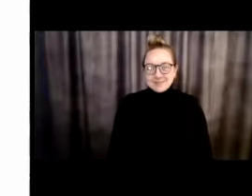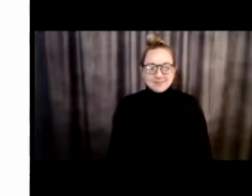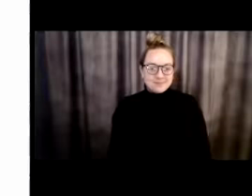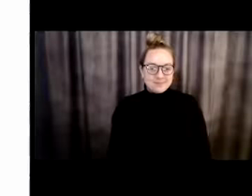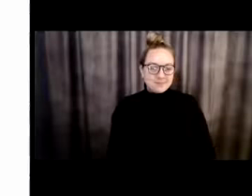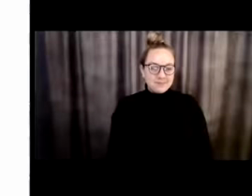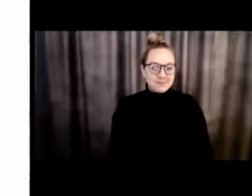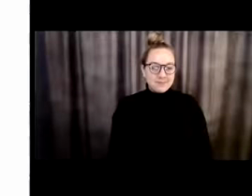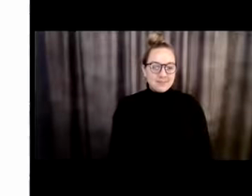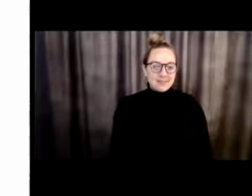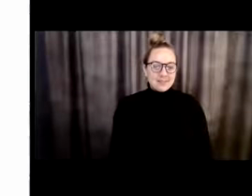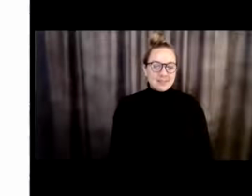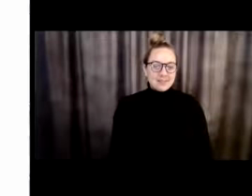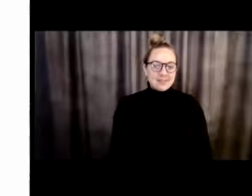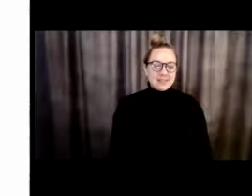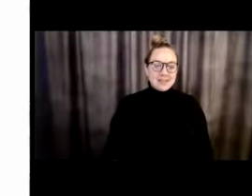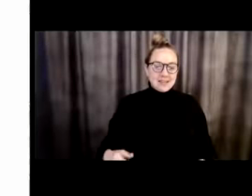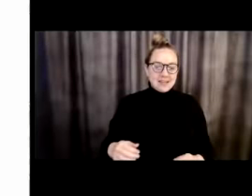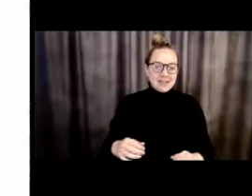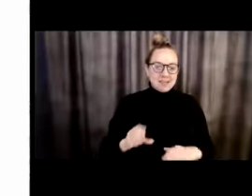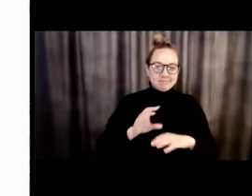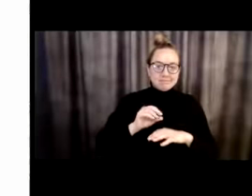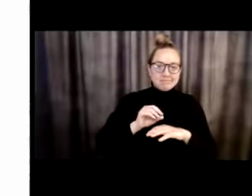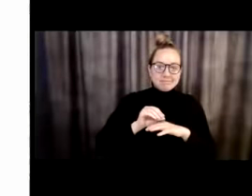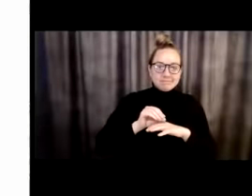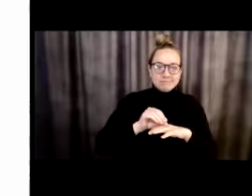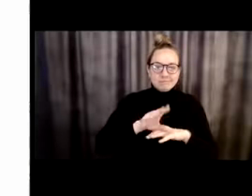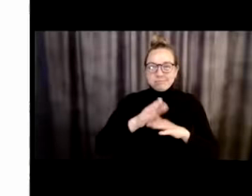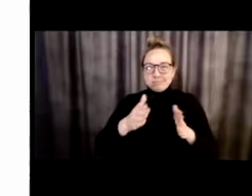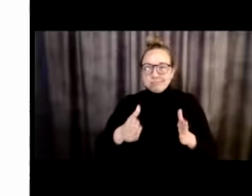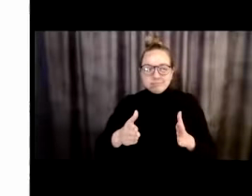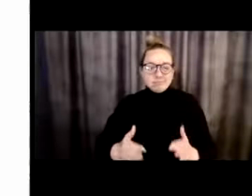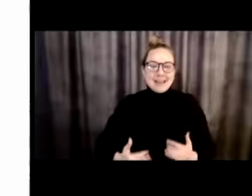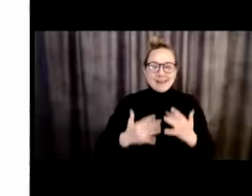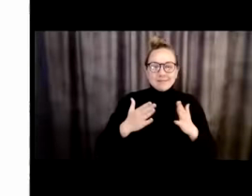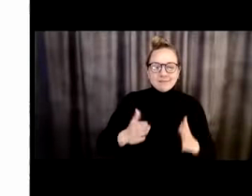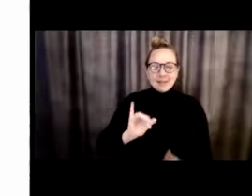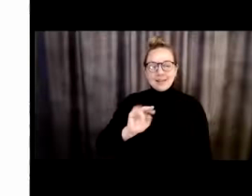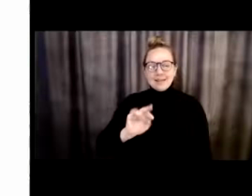The influencers, who are the targets that we need to influence to push forward these changes?